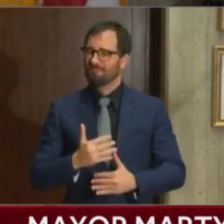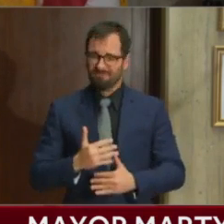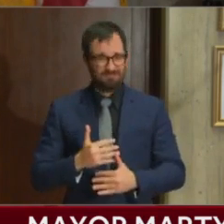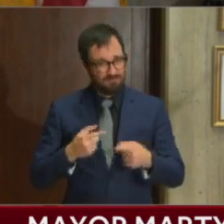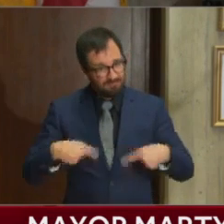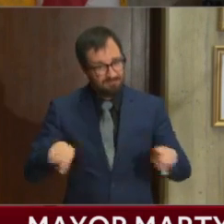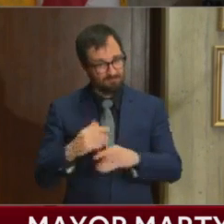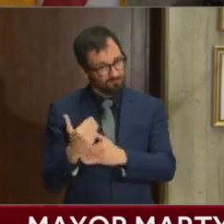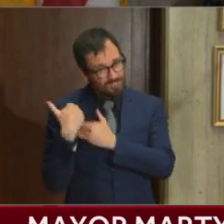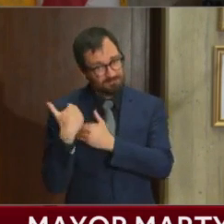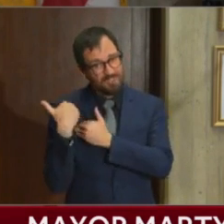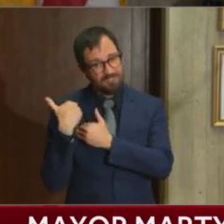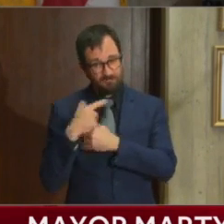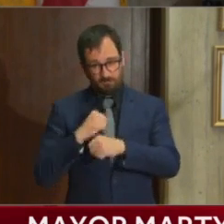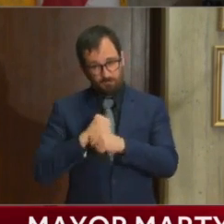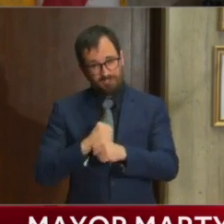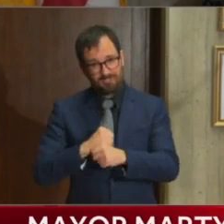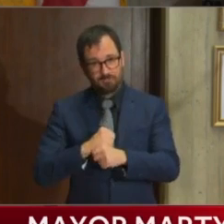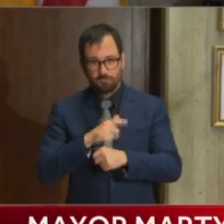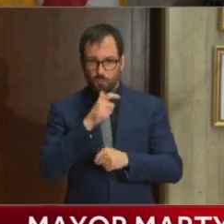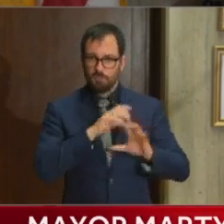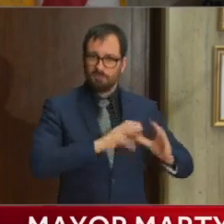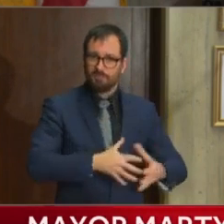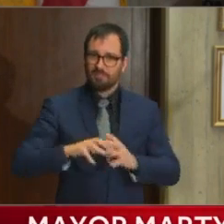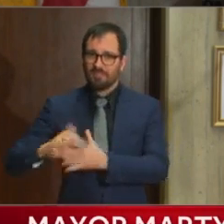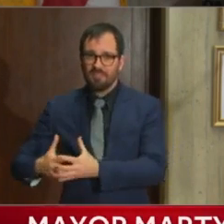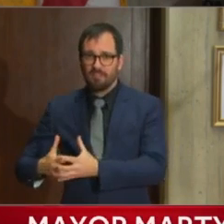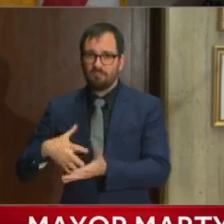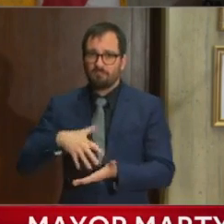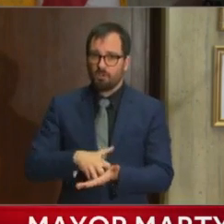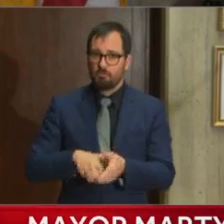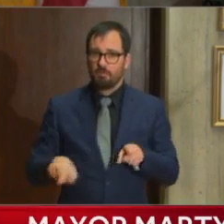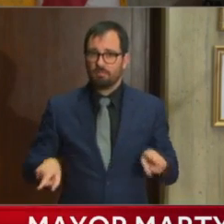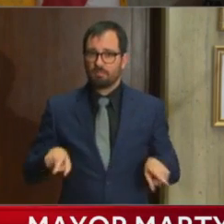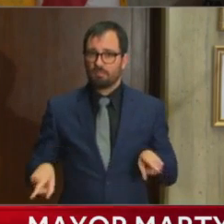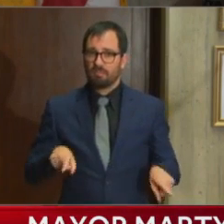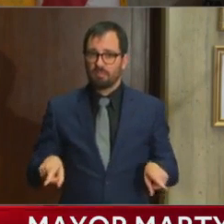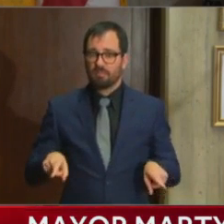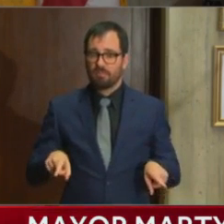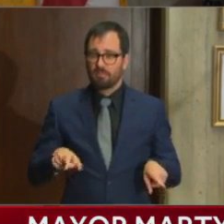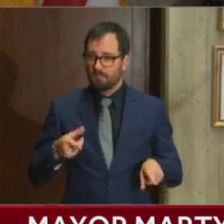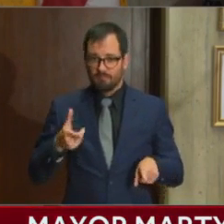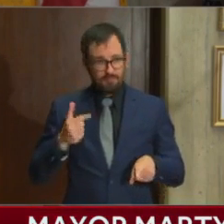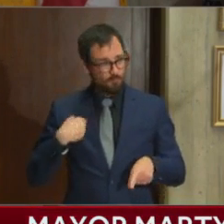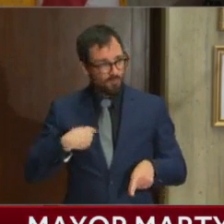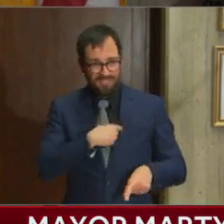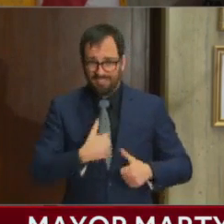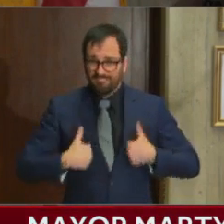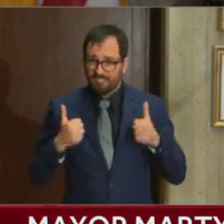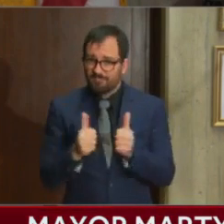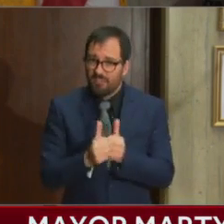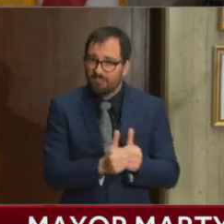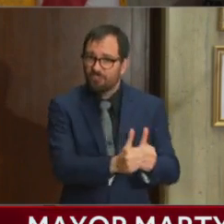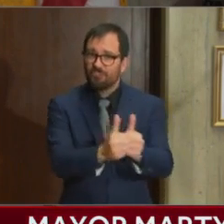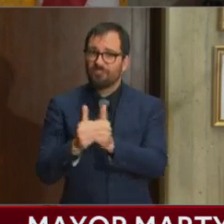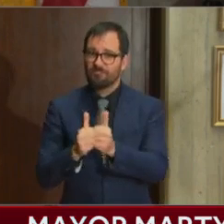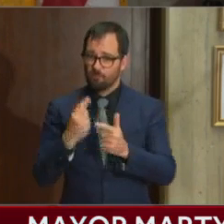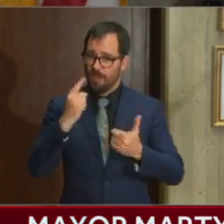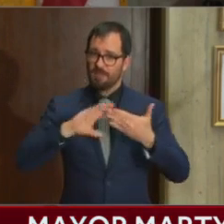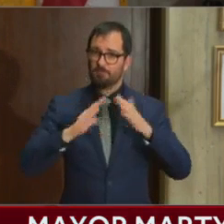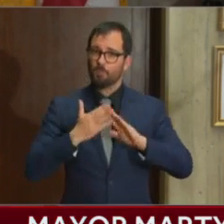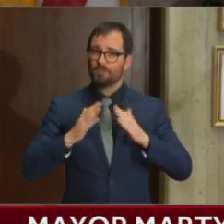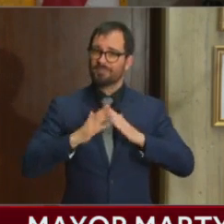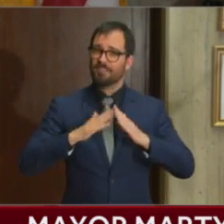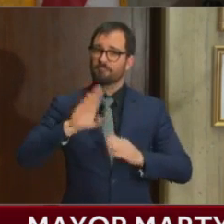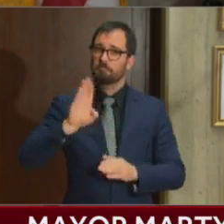city. You may have heard about flattening the curve. That's what this is all about. We will see numbers increase